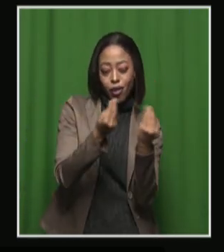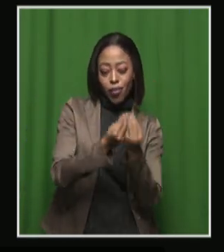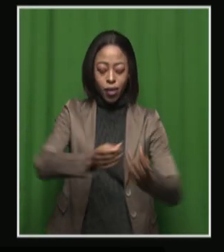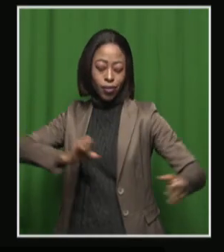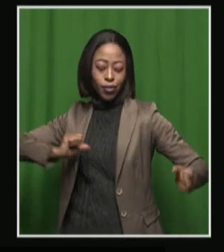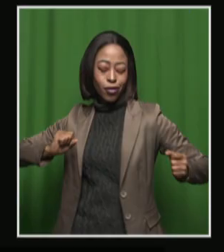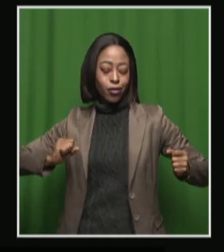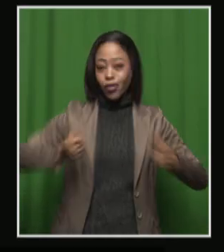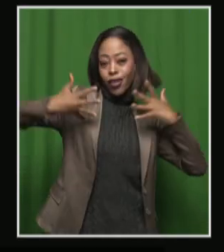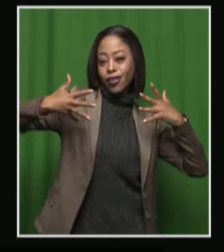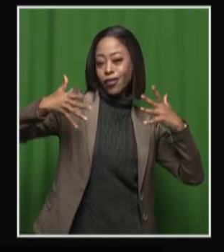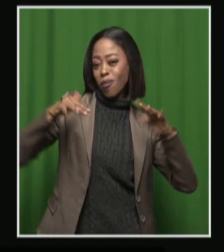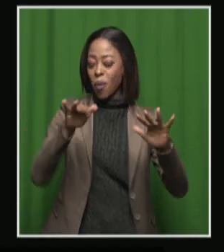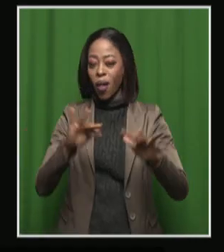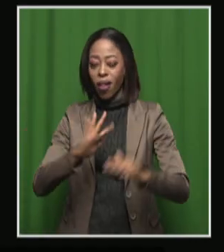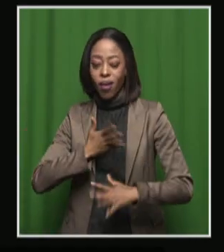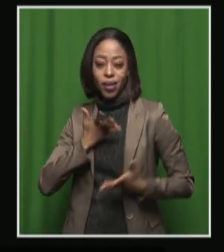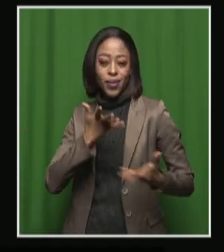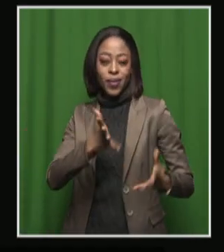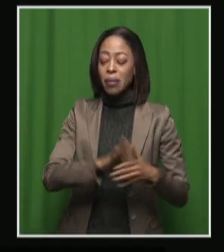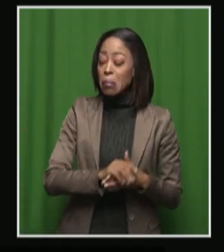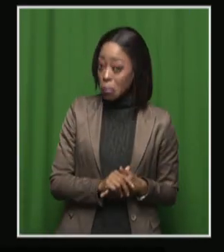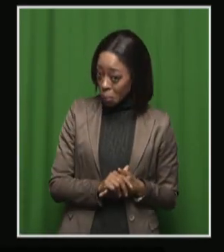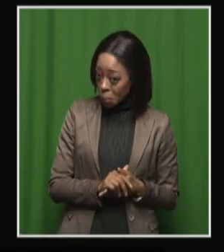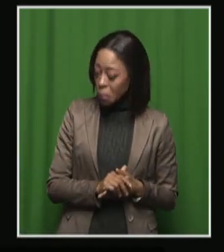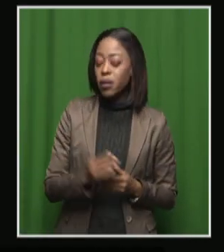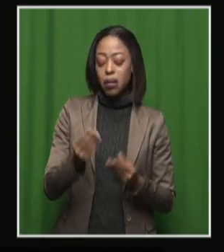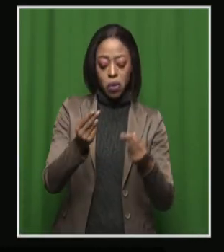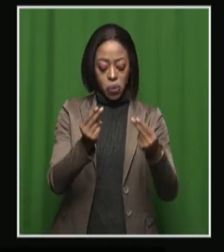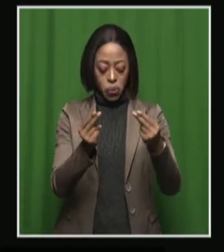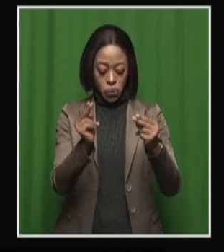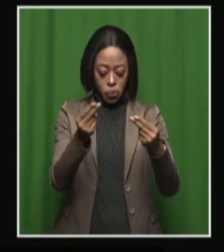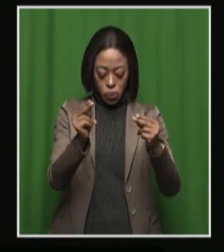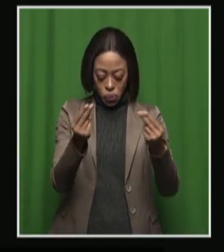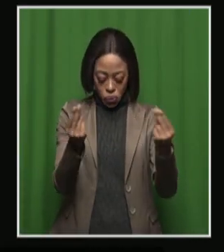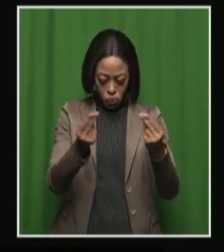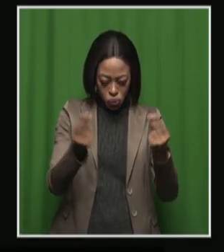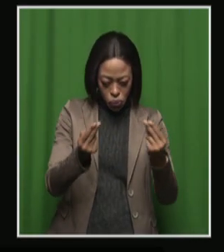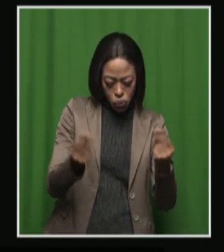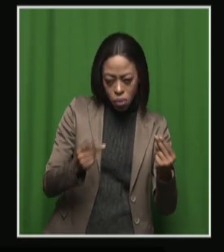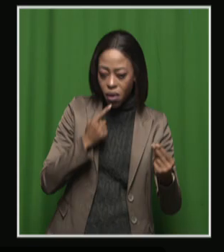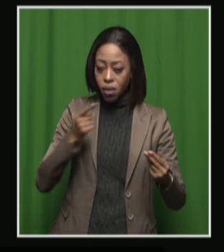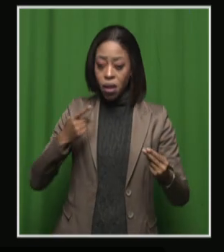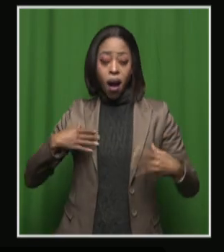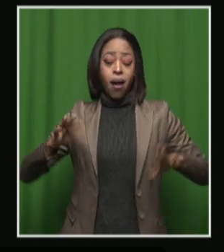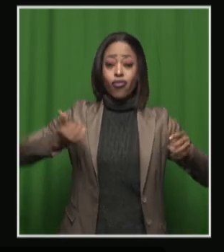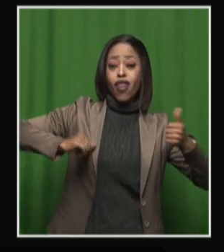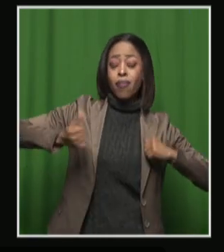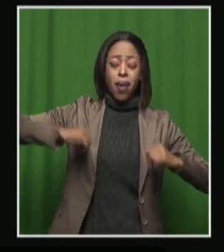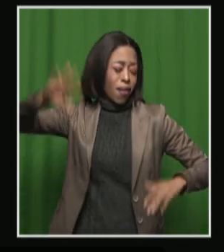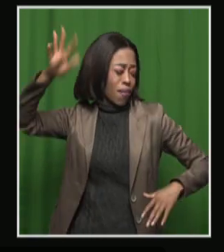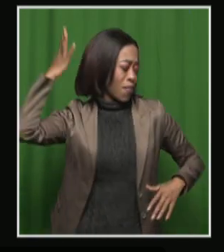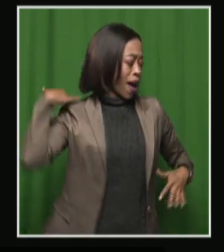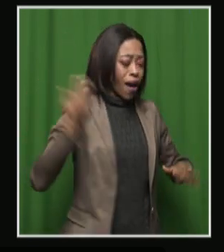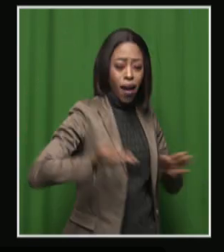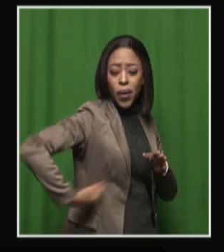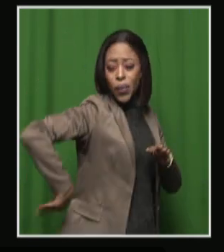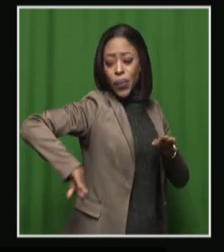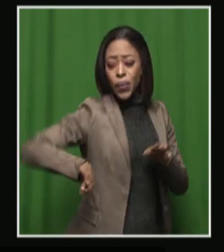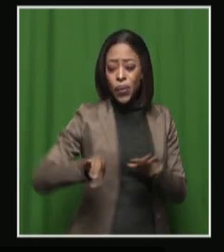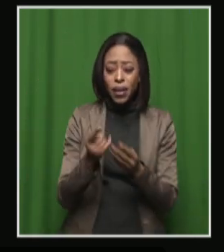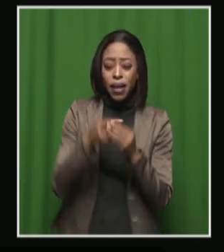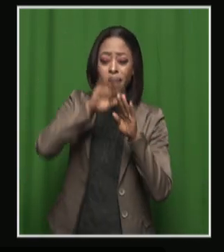shock everyone around me. And we started to design this beautiful dress. I told her that I wanted the whole drama at the back, the tail, the